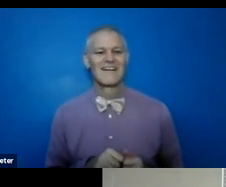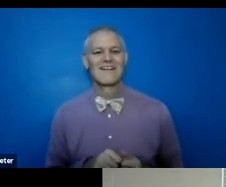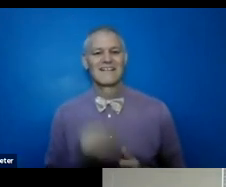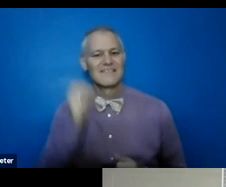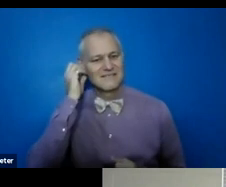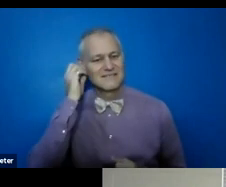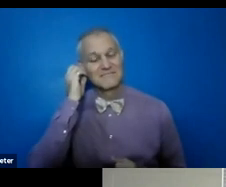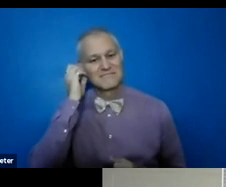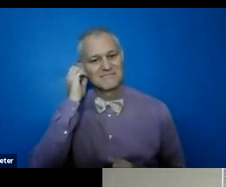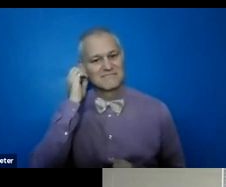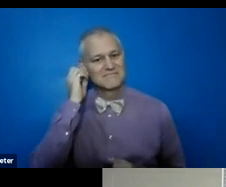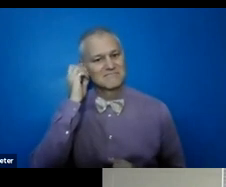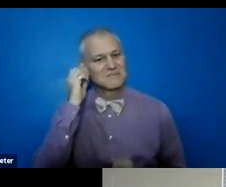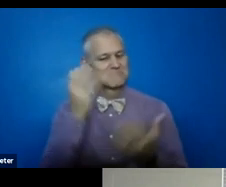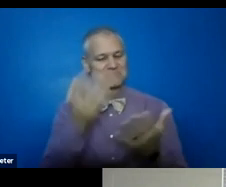Yeah, but over to the others as well.